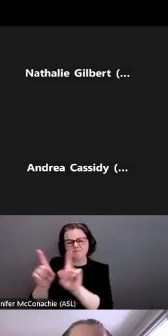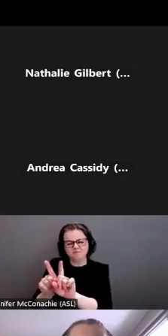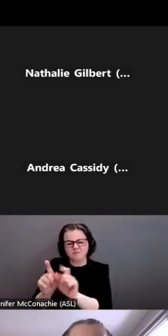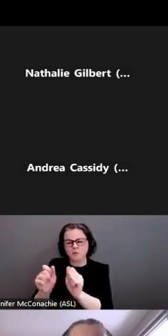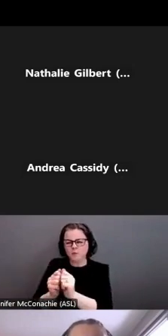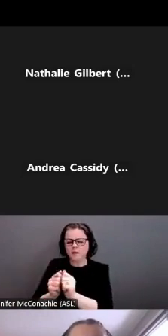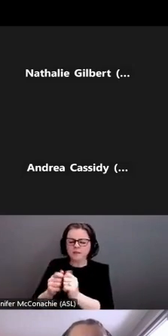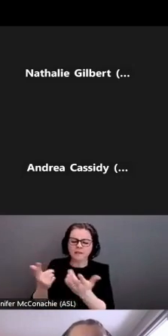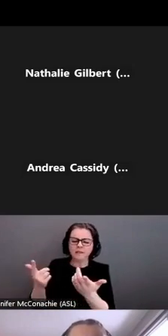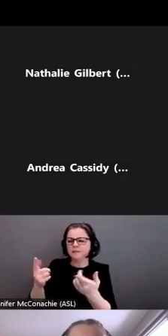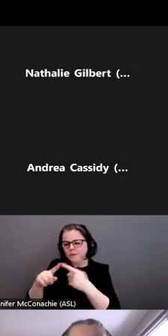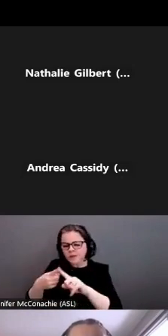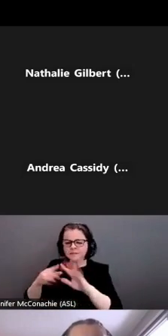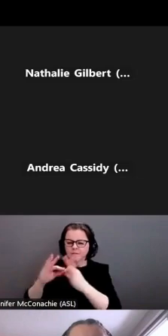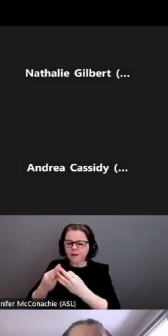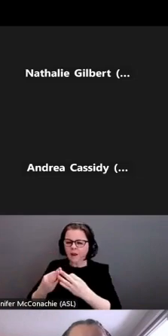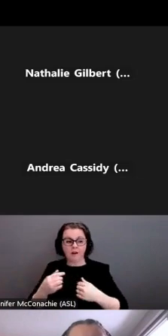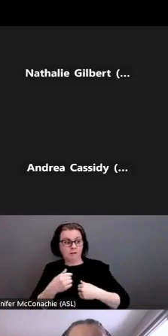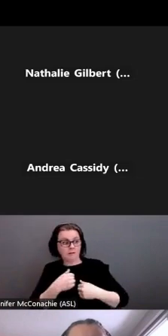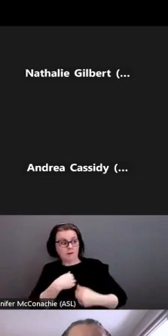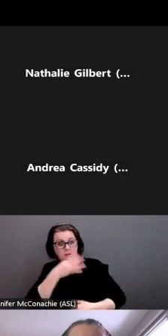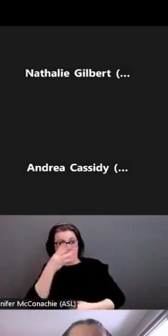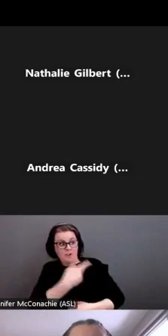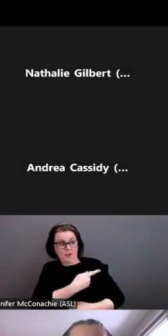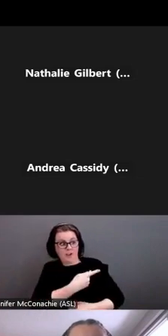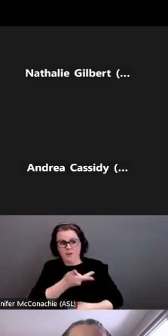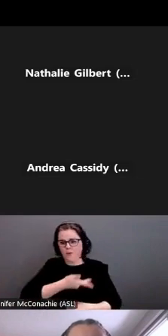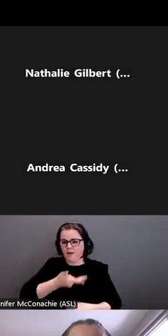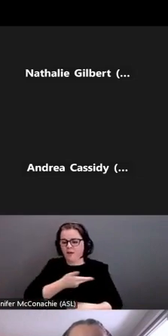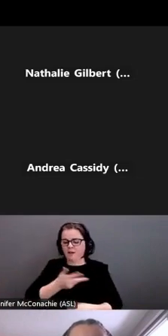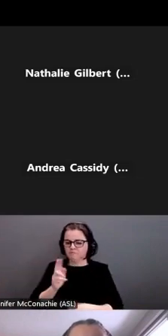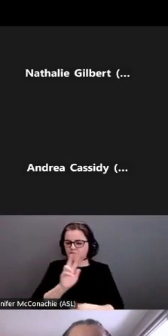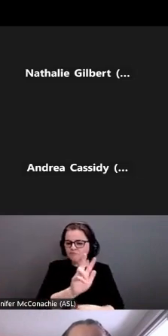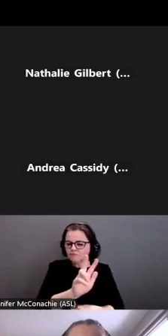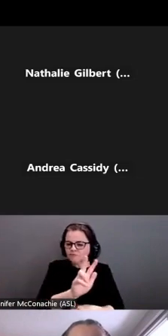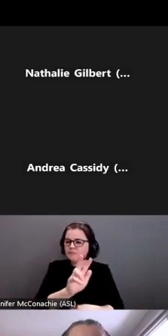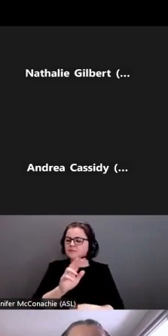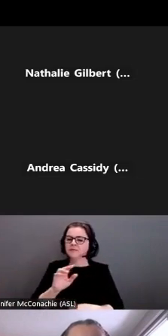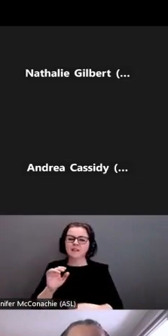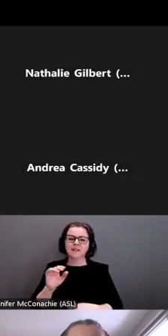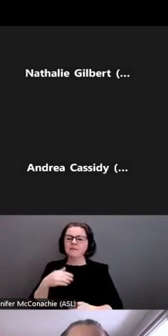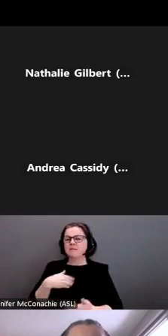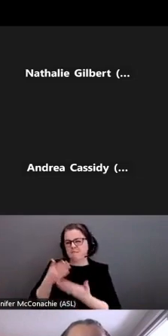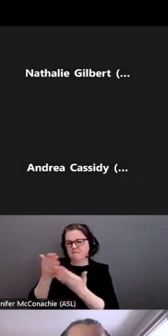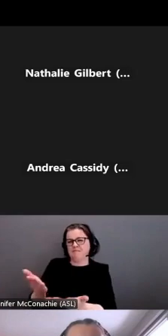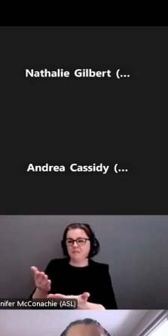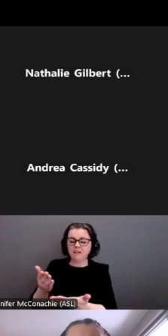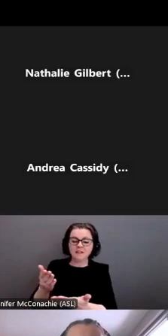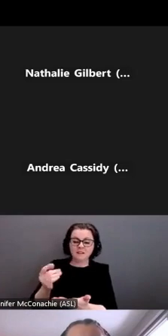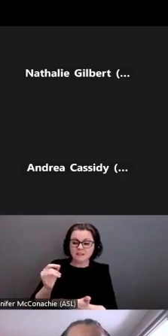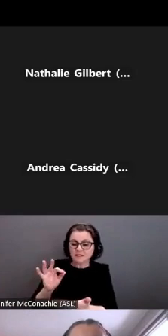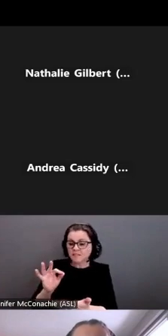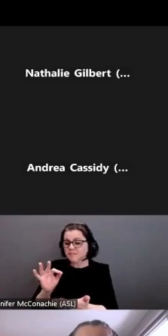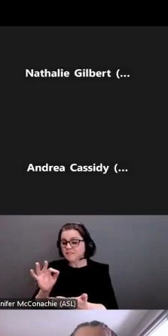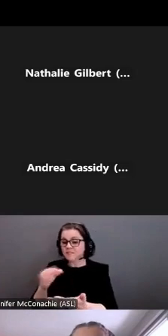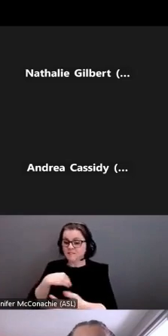but even like next time, if I were to vote for in the federal elections, I would definitely like bring a friend along with me. I just think it's nice to